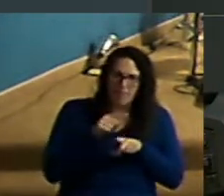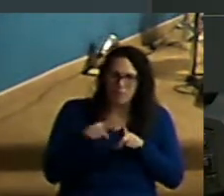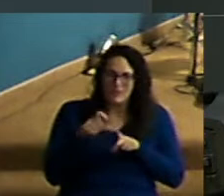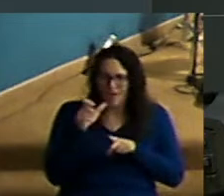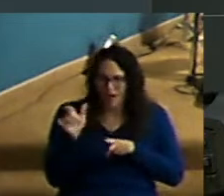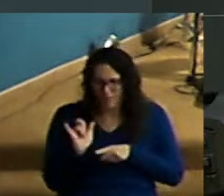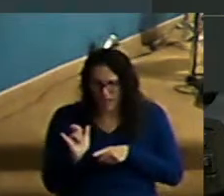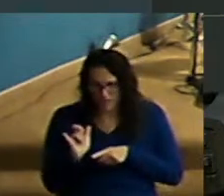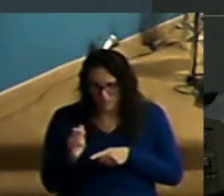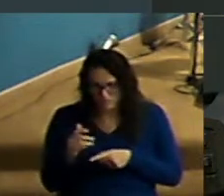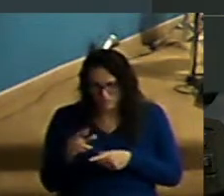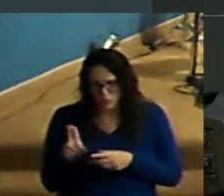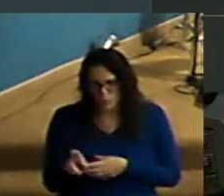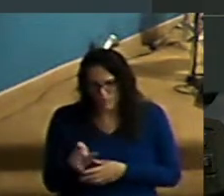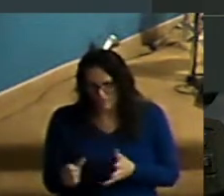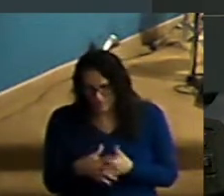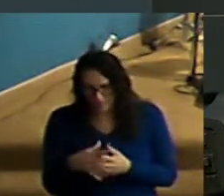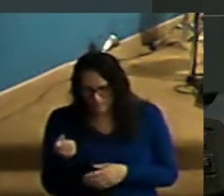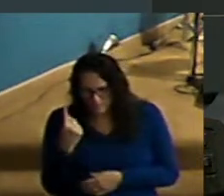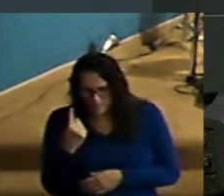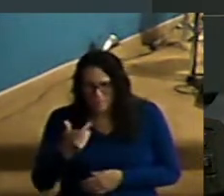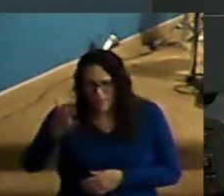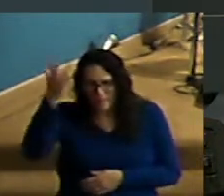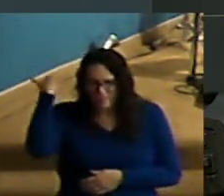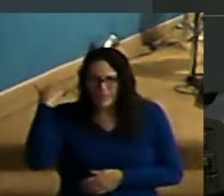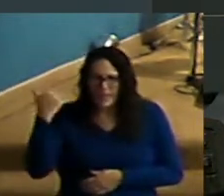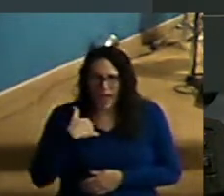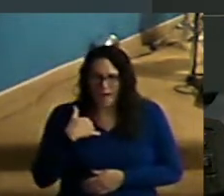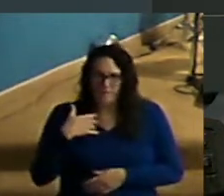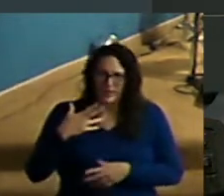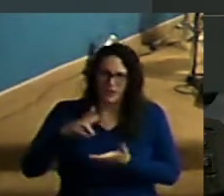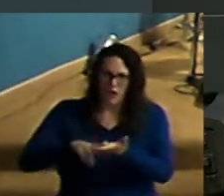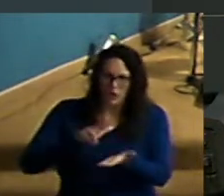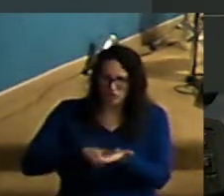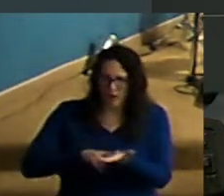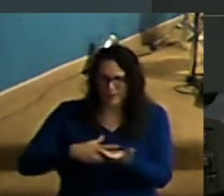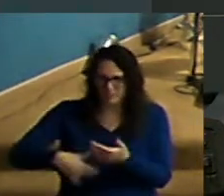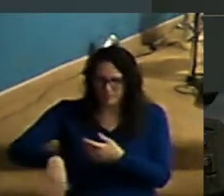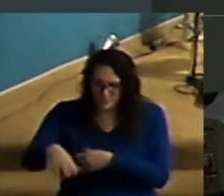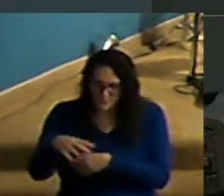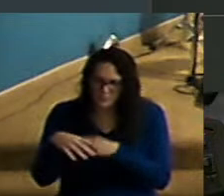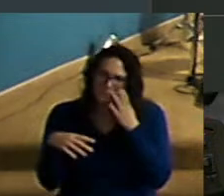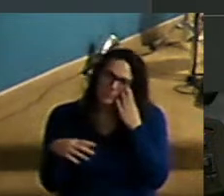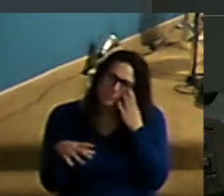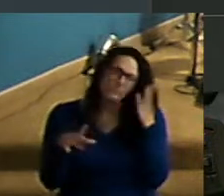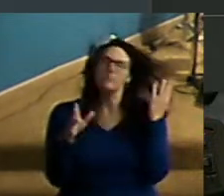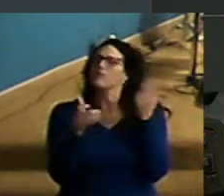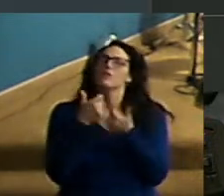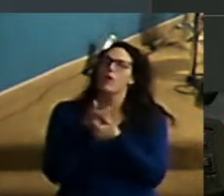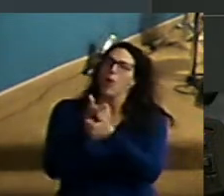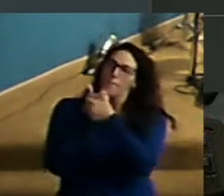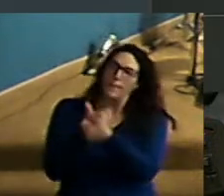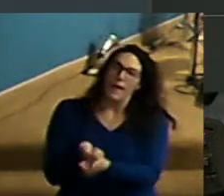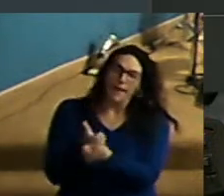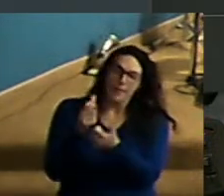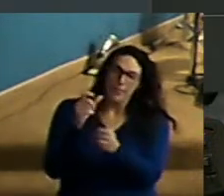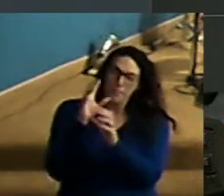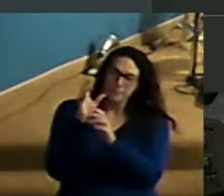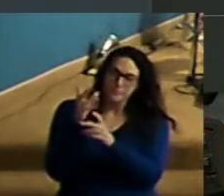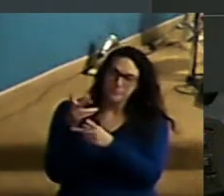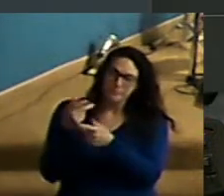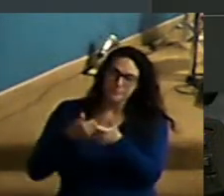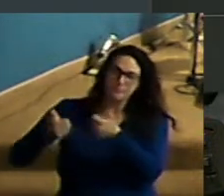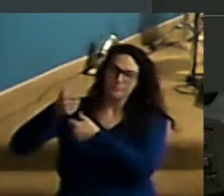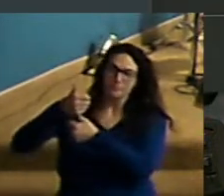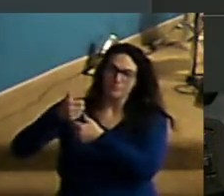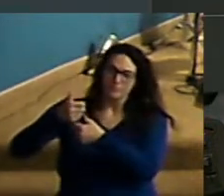with employee-employer relationships. Obey your earthly masters in everything, and do it not only when their eye is on you and to curry